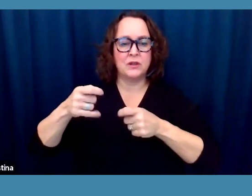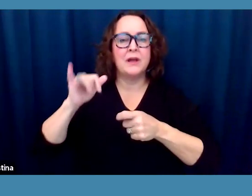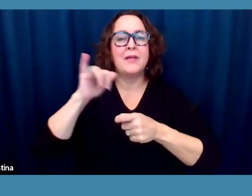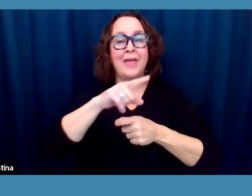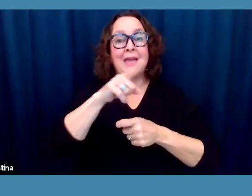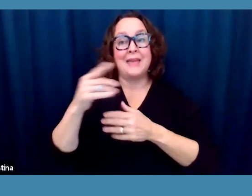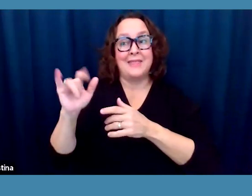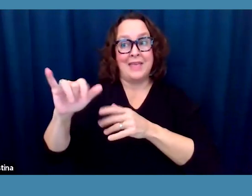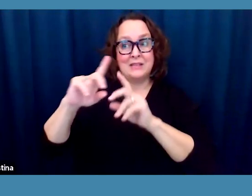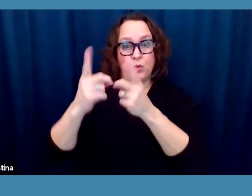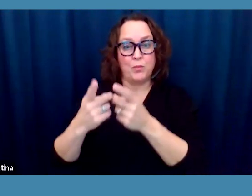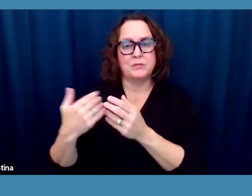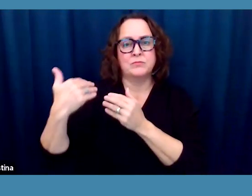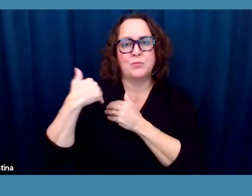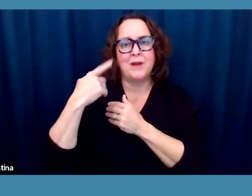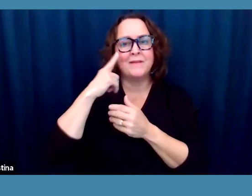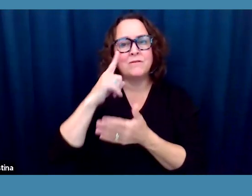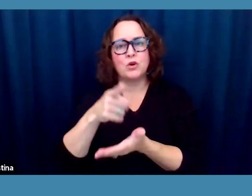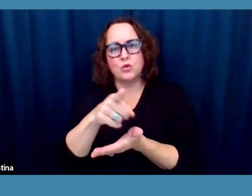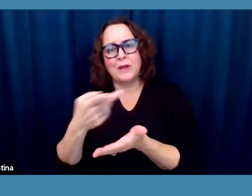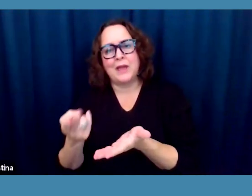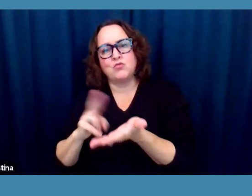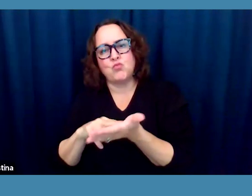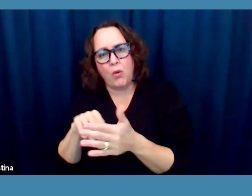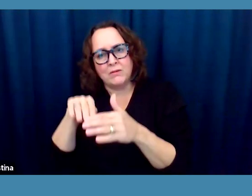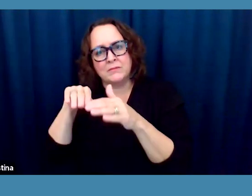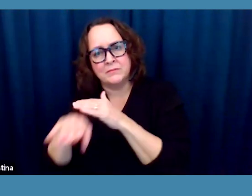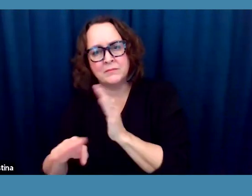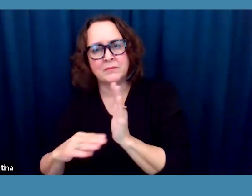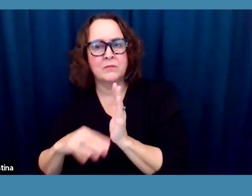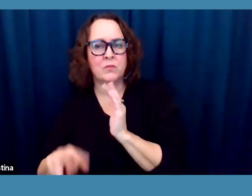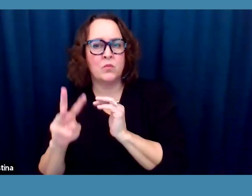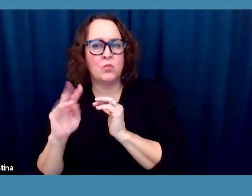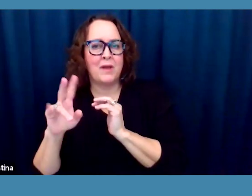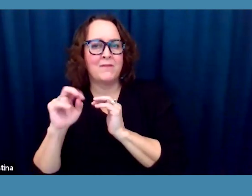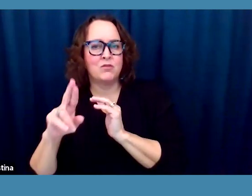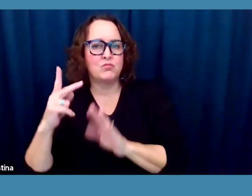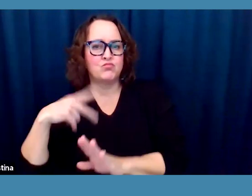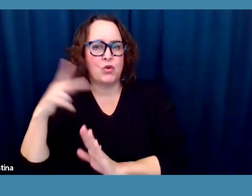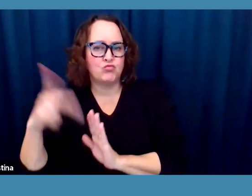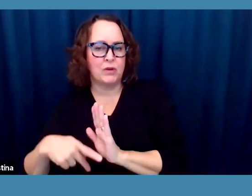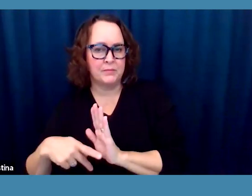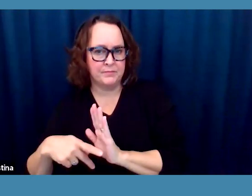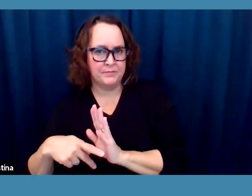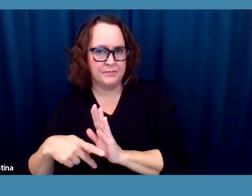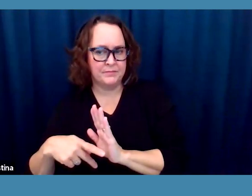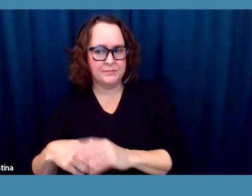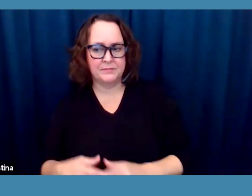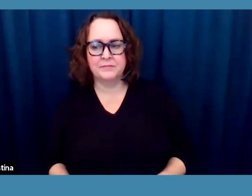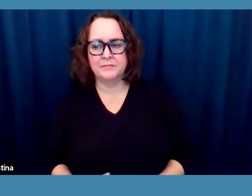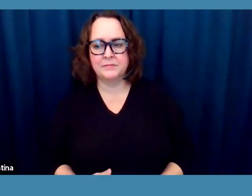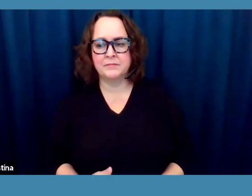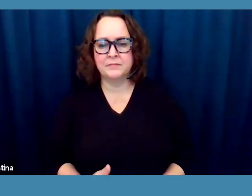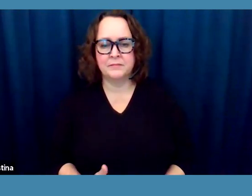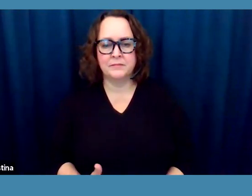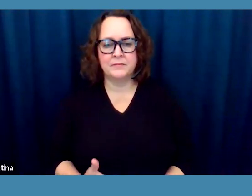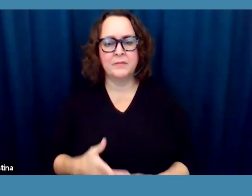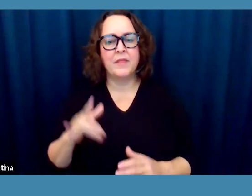That waiver is administered by the managed care entities that are overseen by the Agency for Healthcare Administration.